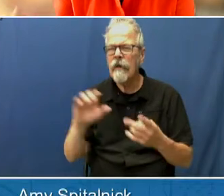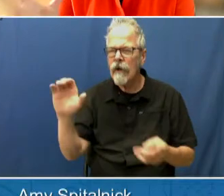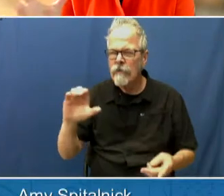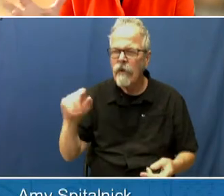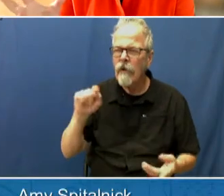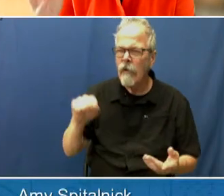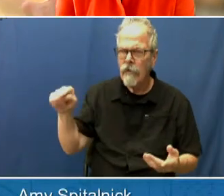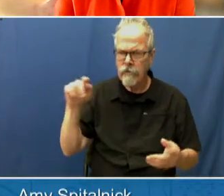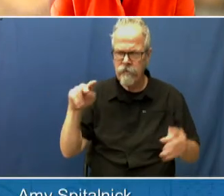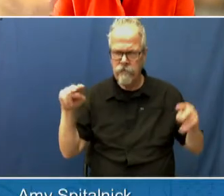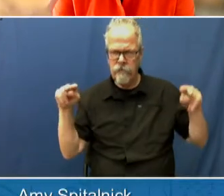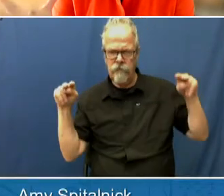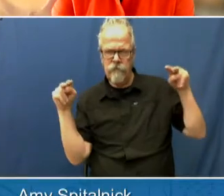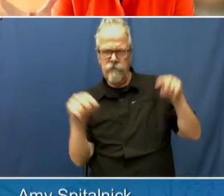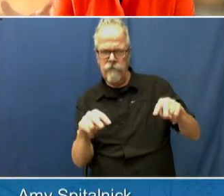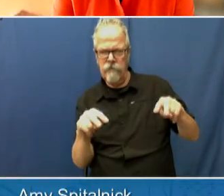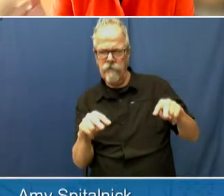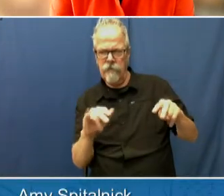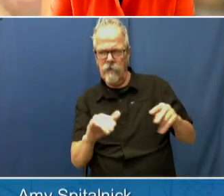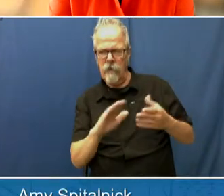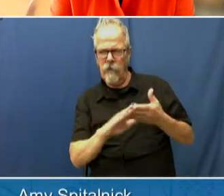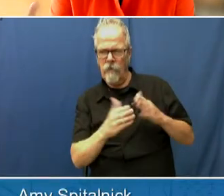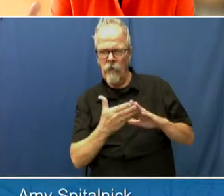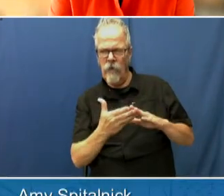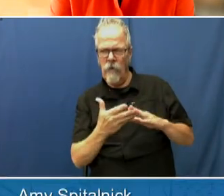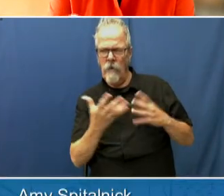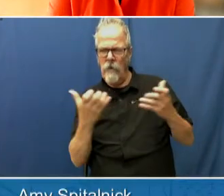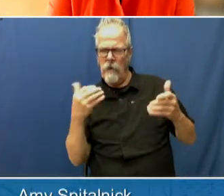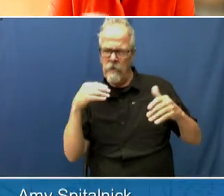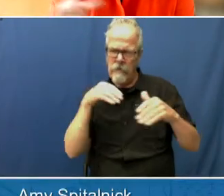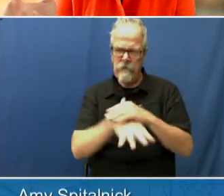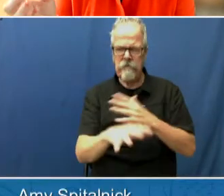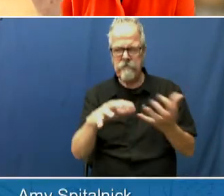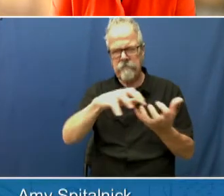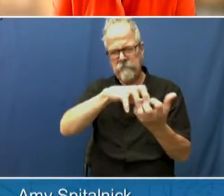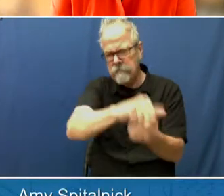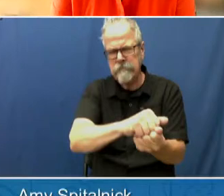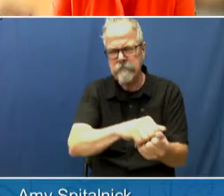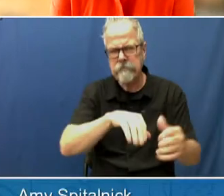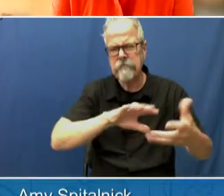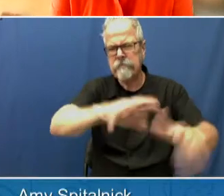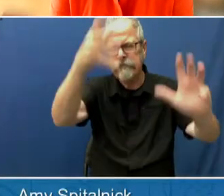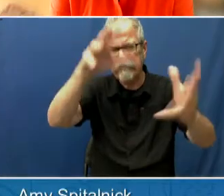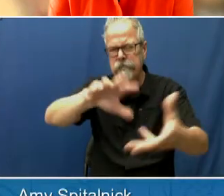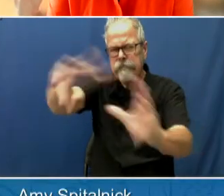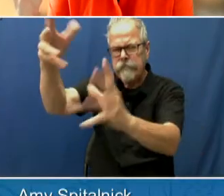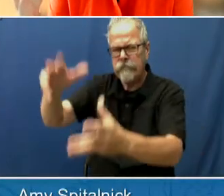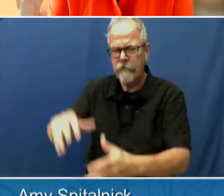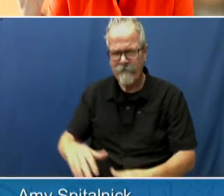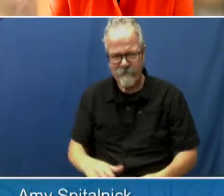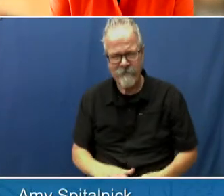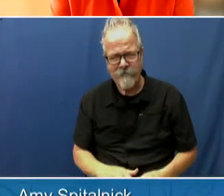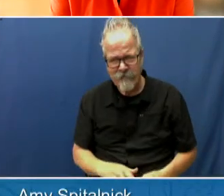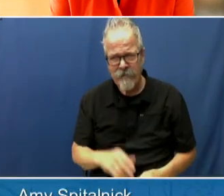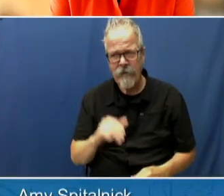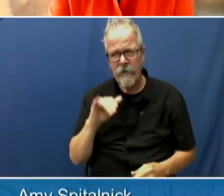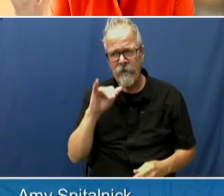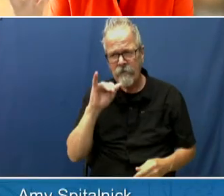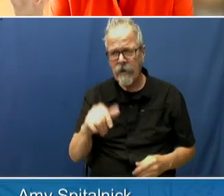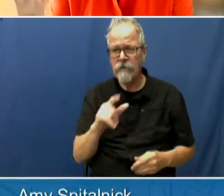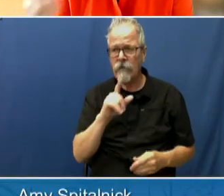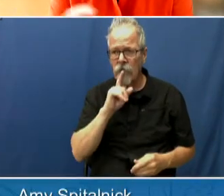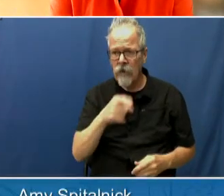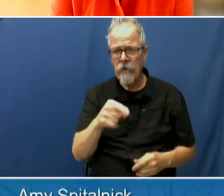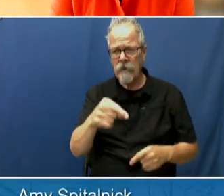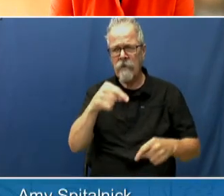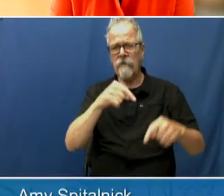community represents everything these extremists abhor. And these extremists seek to take us backwards, exploiting a dark history and the